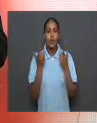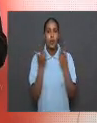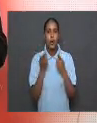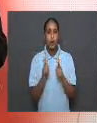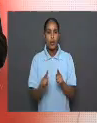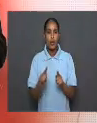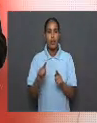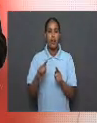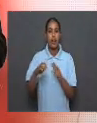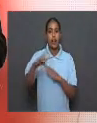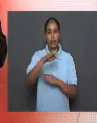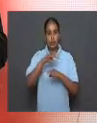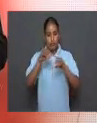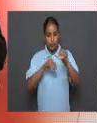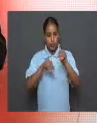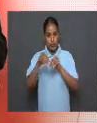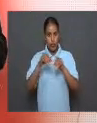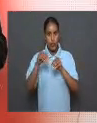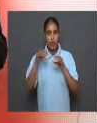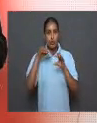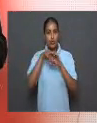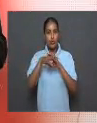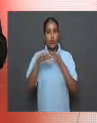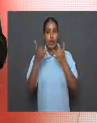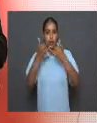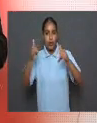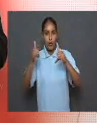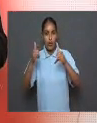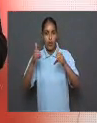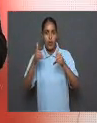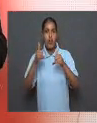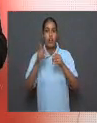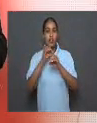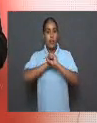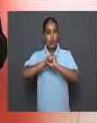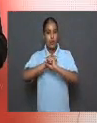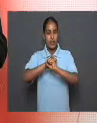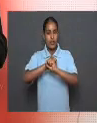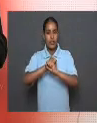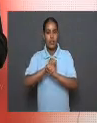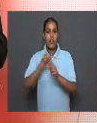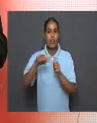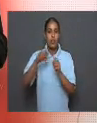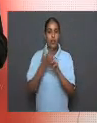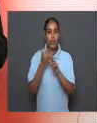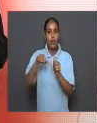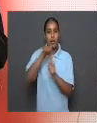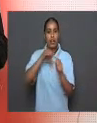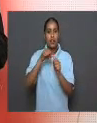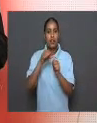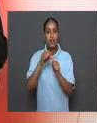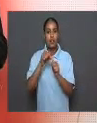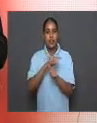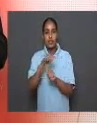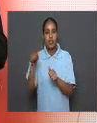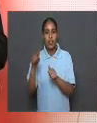When electrons move through a wire, they encounter resistance from atoms that are in